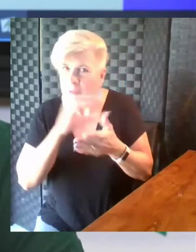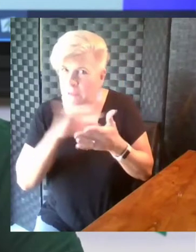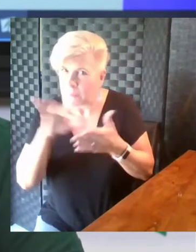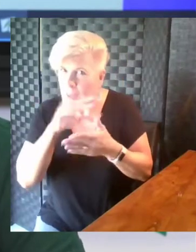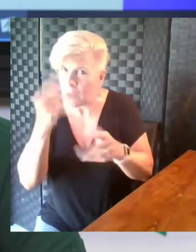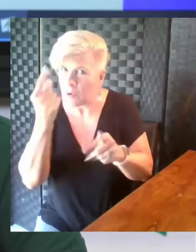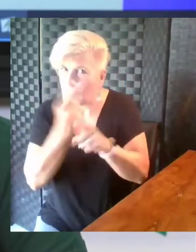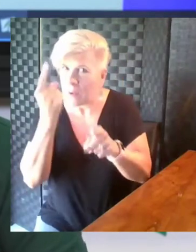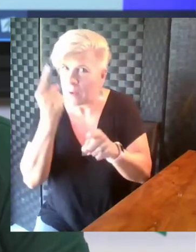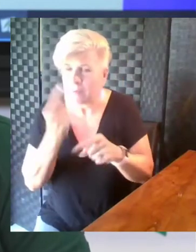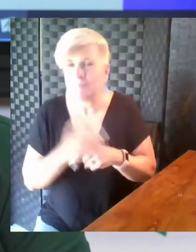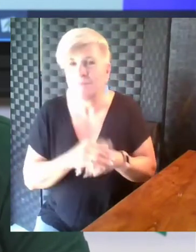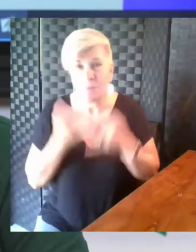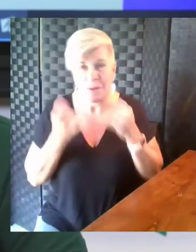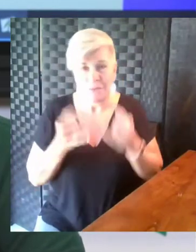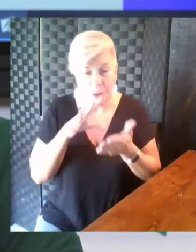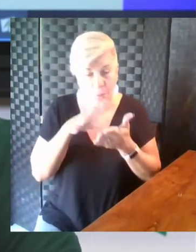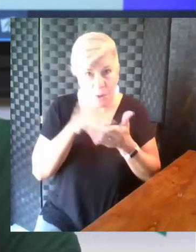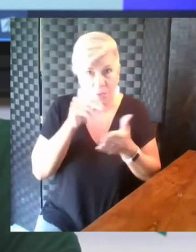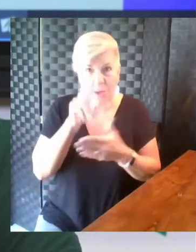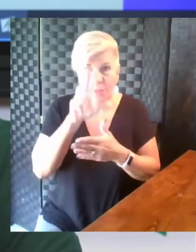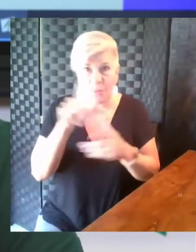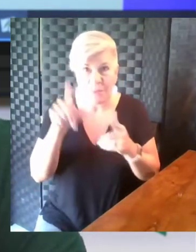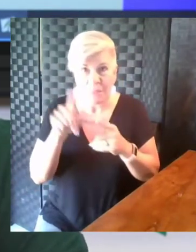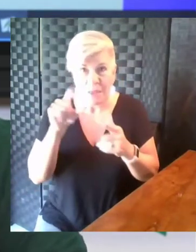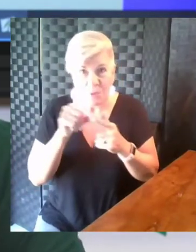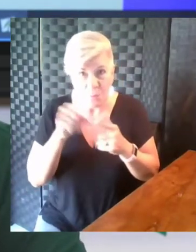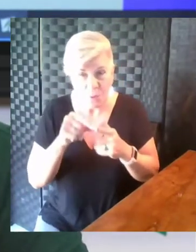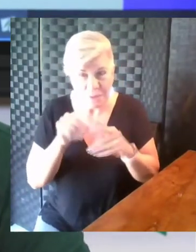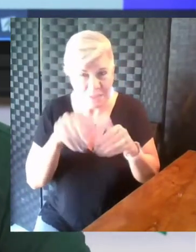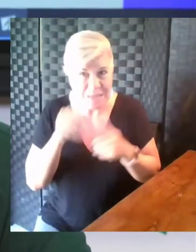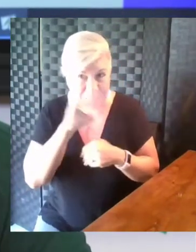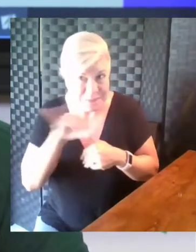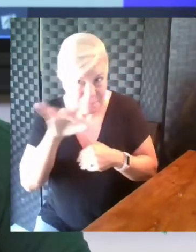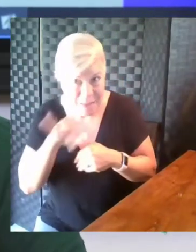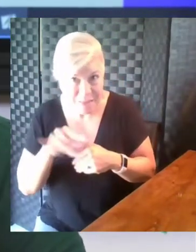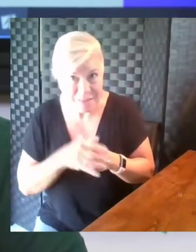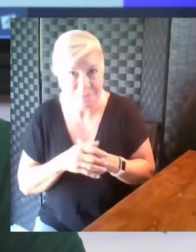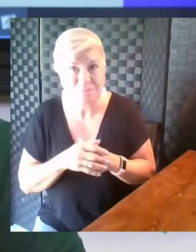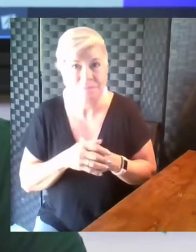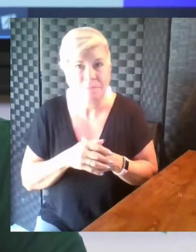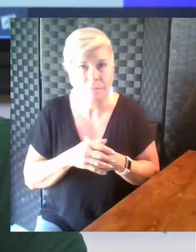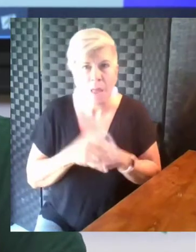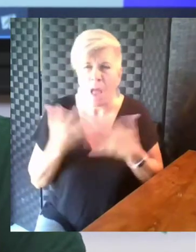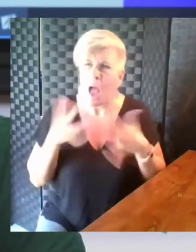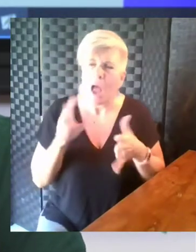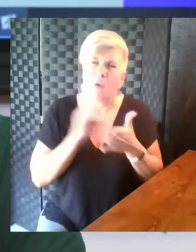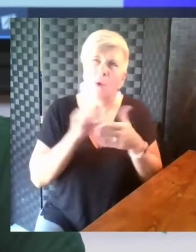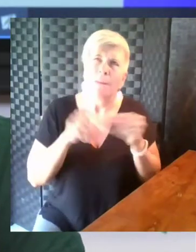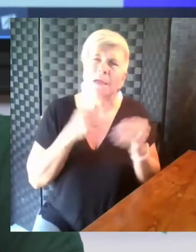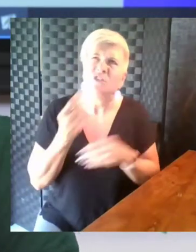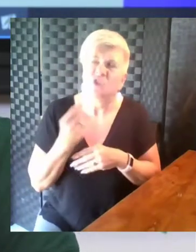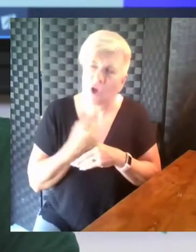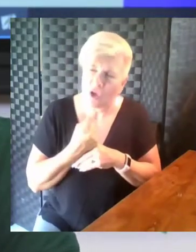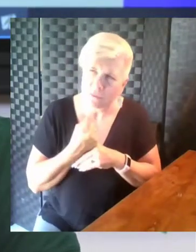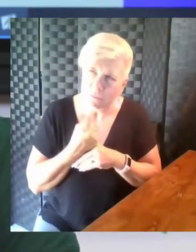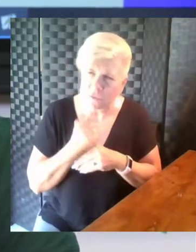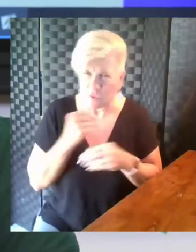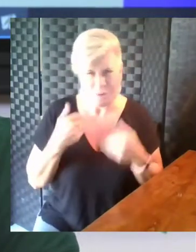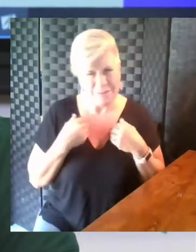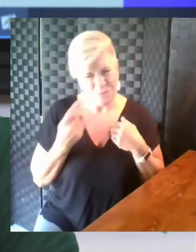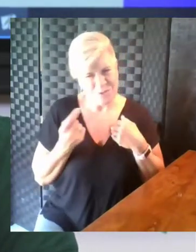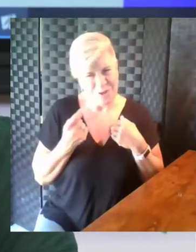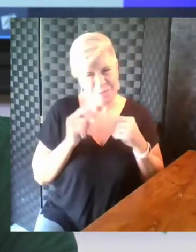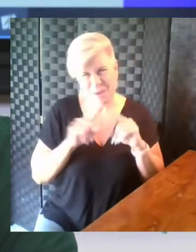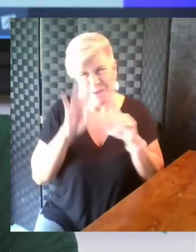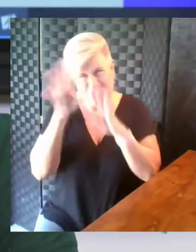point, that's what we're learning is these 3-letter words and how to sound them out and how to spell them. I already wrote about a dog. I don't have a dog, but I just wanted